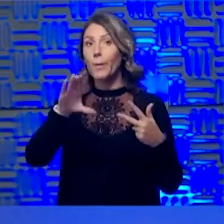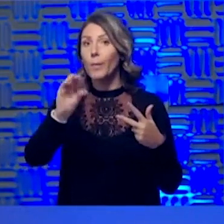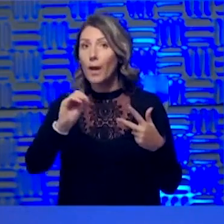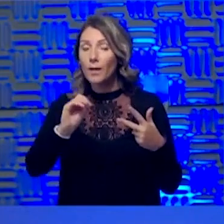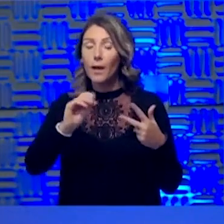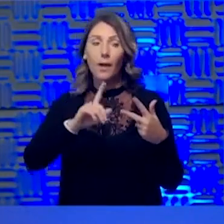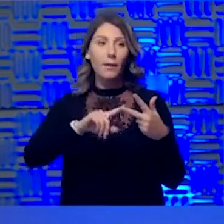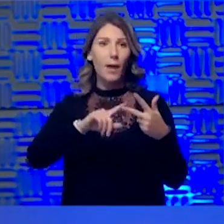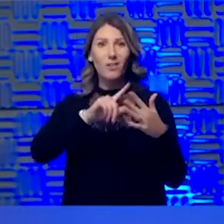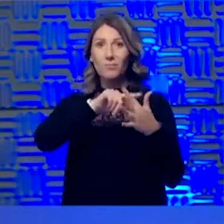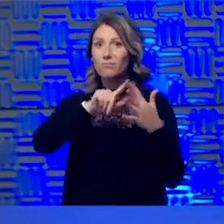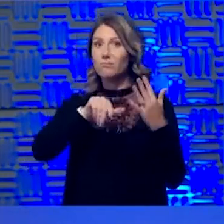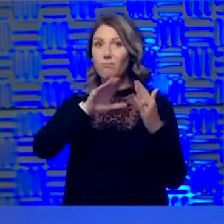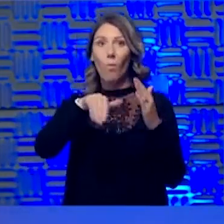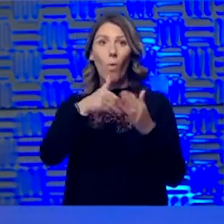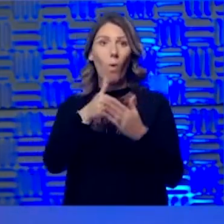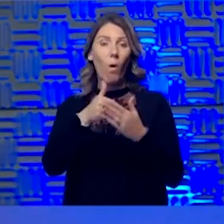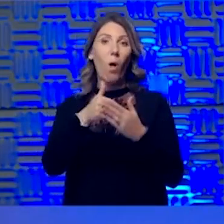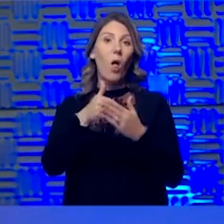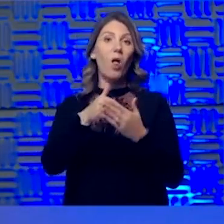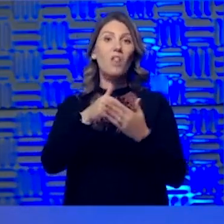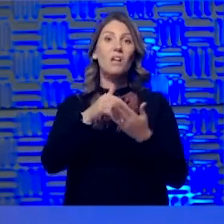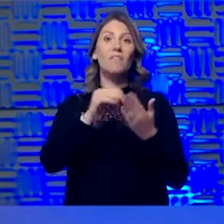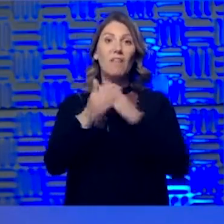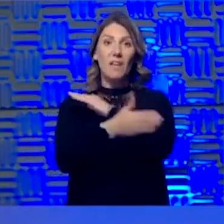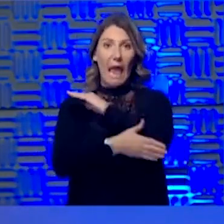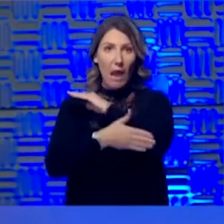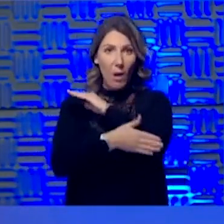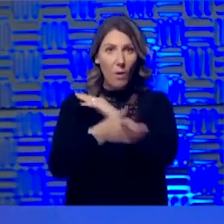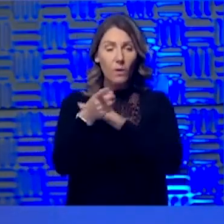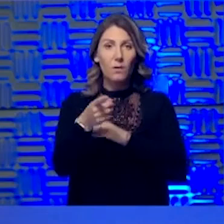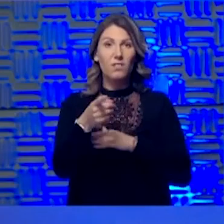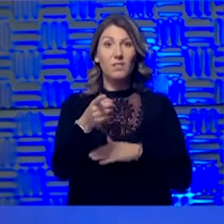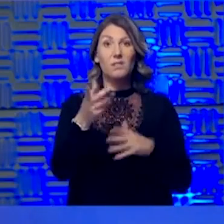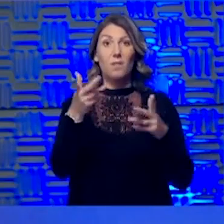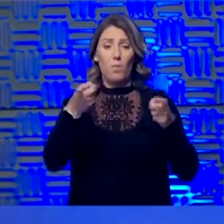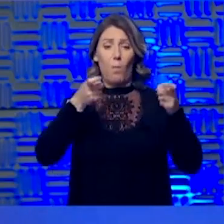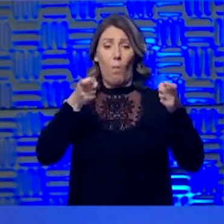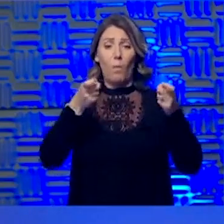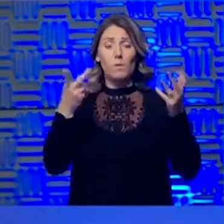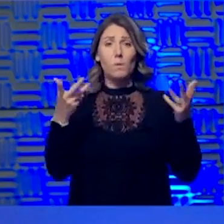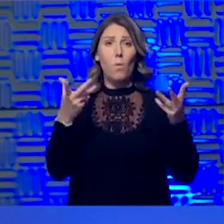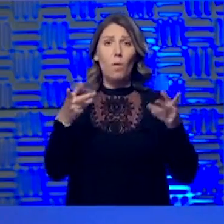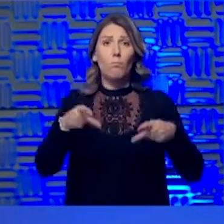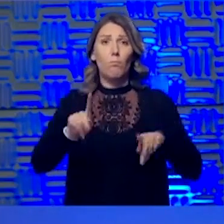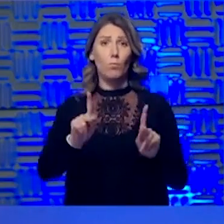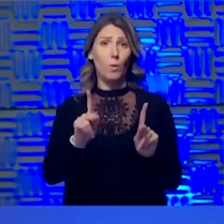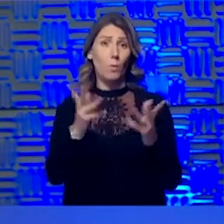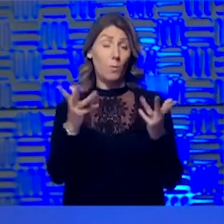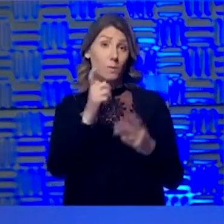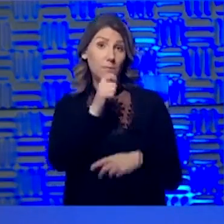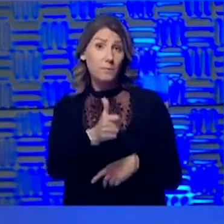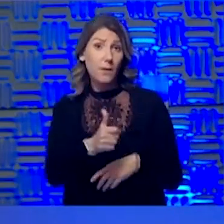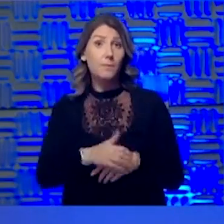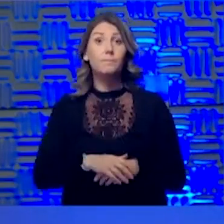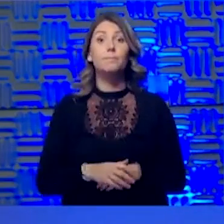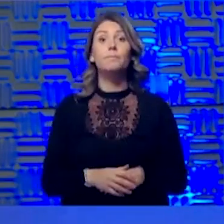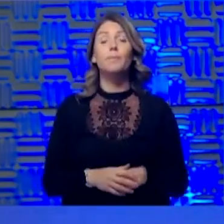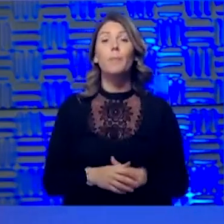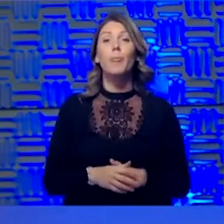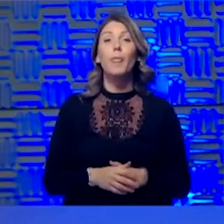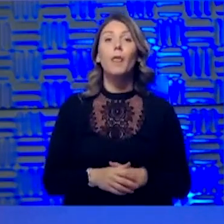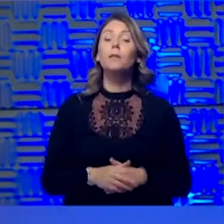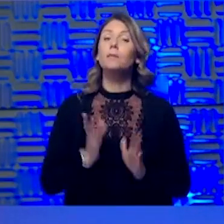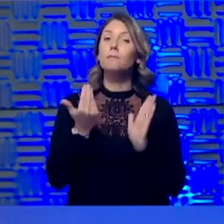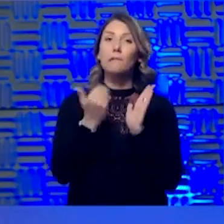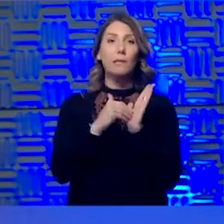bit different regulations of what they allow or not. That's going to be very hard. I think it just, again,